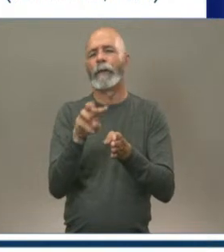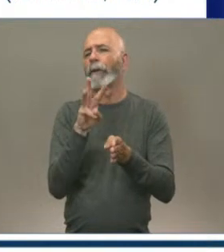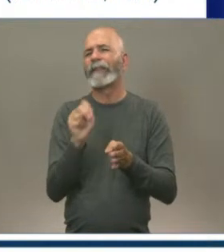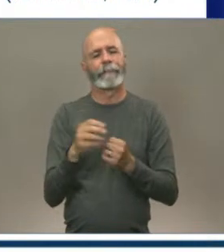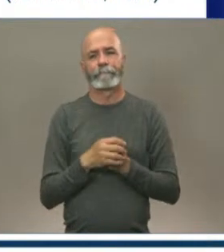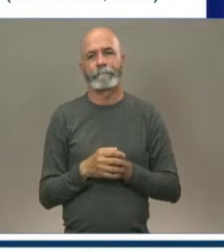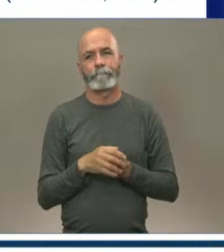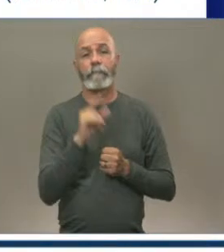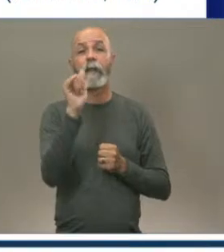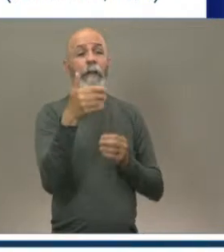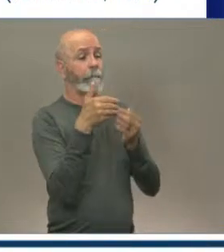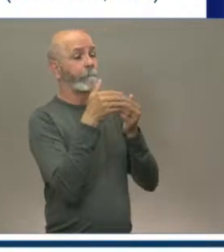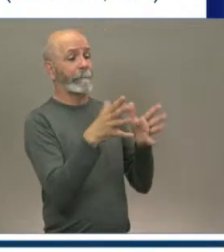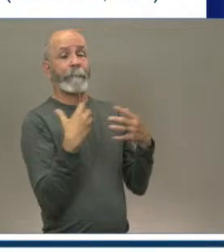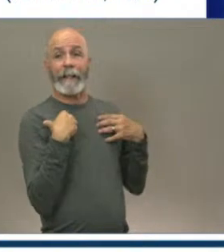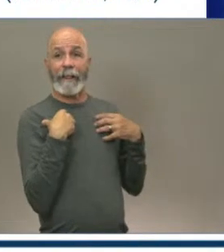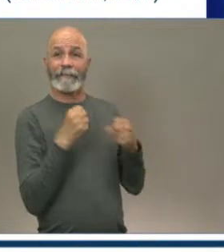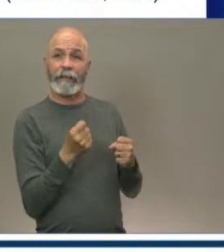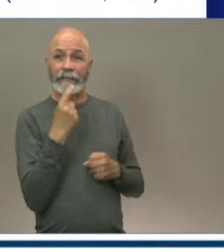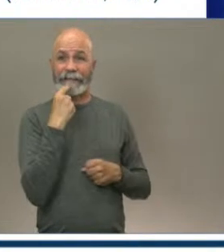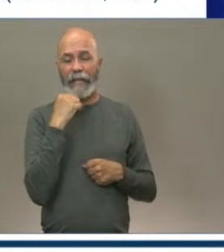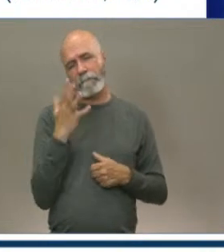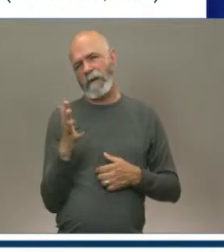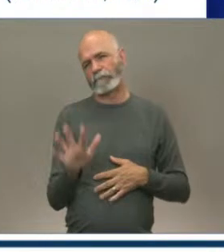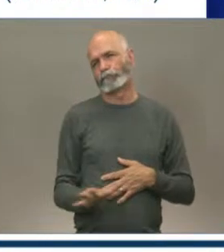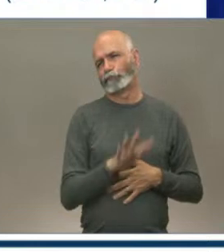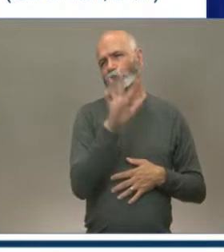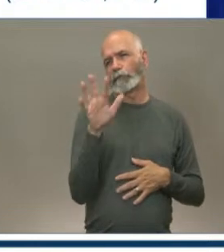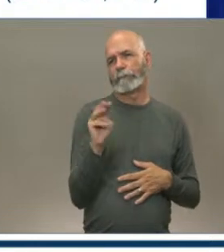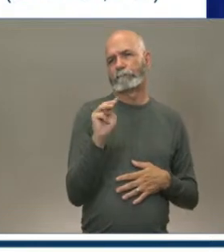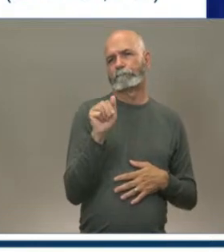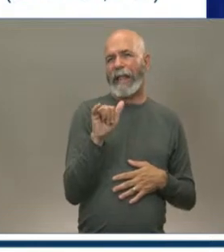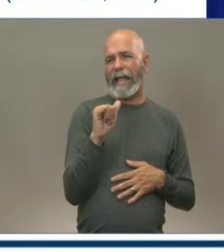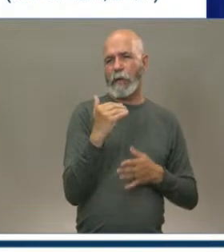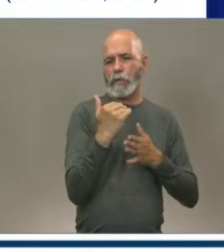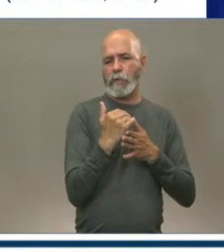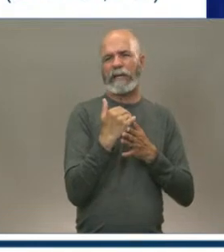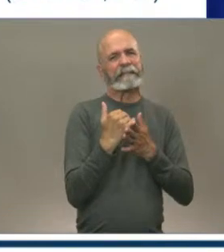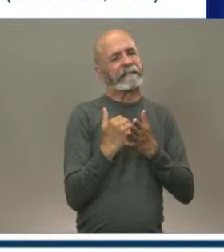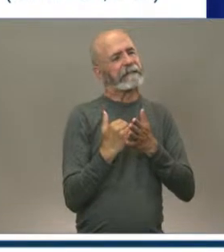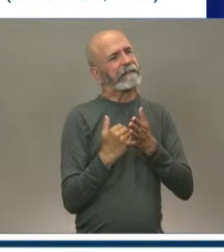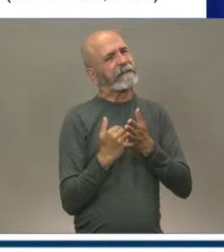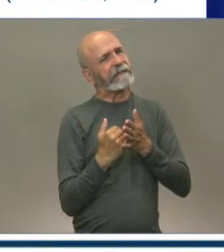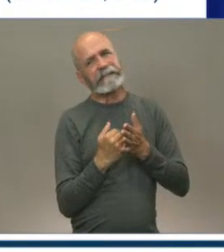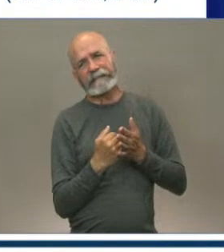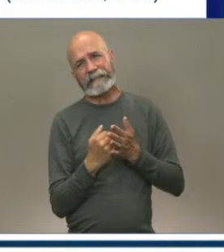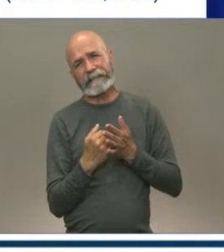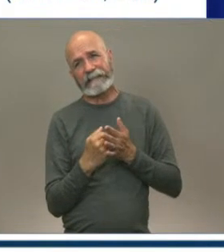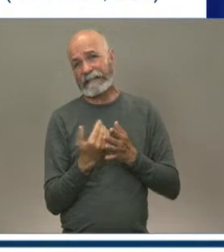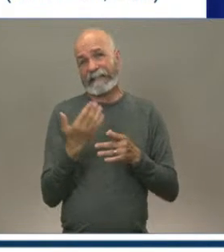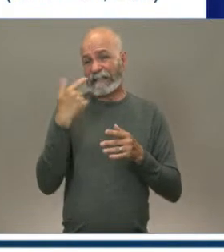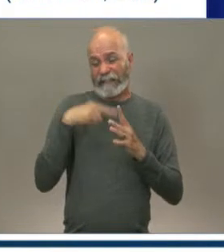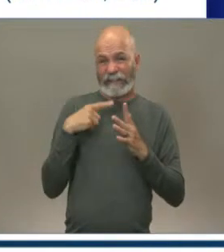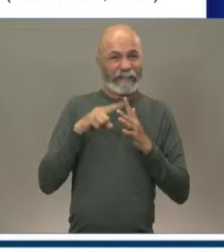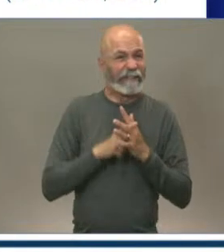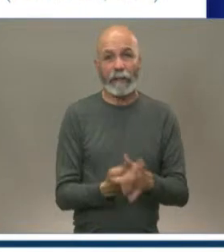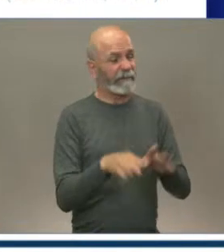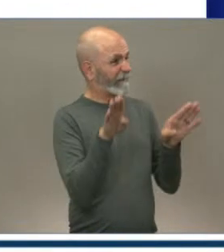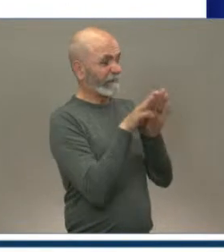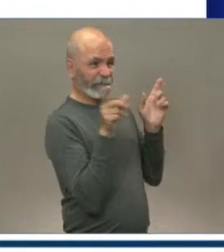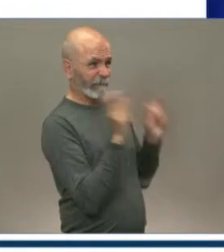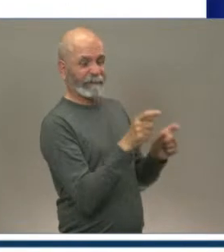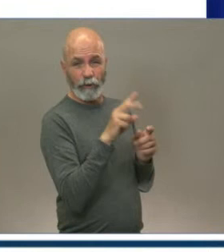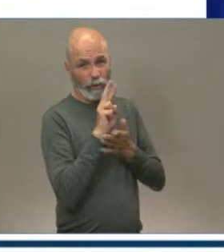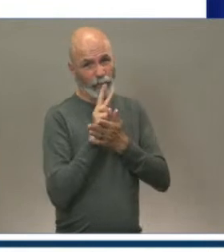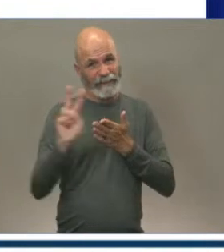month of May is a critical time frame for us. Right now we're 2 weeks into the shutdown. We still have high